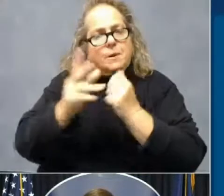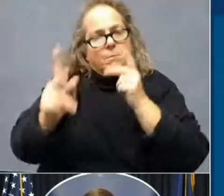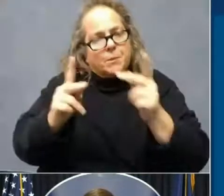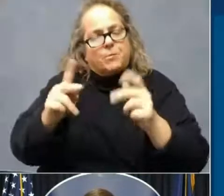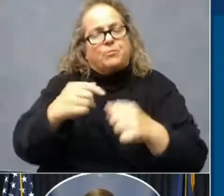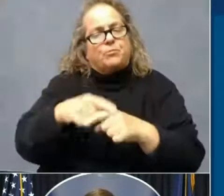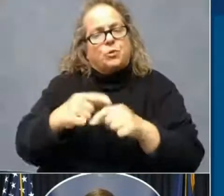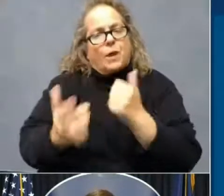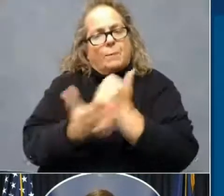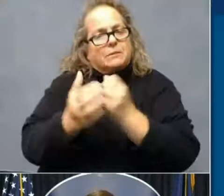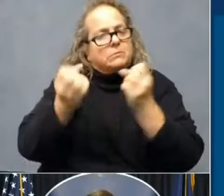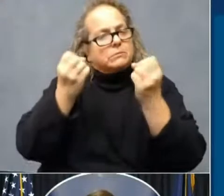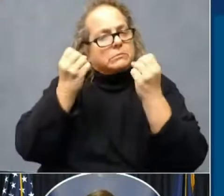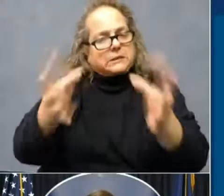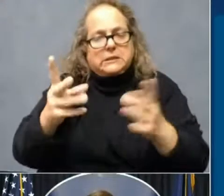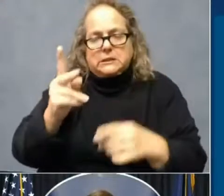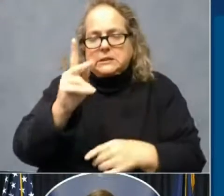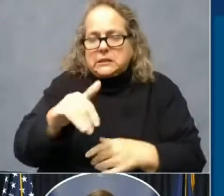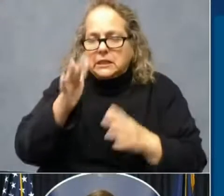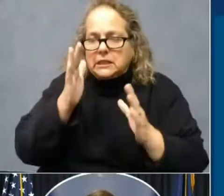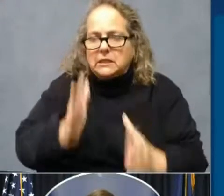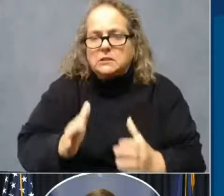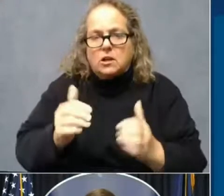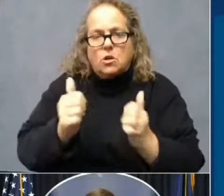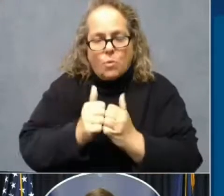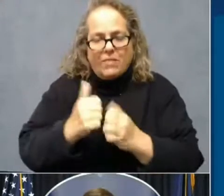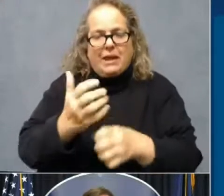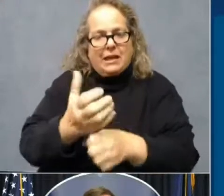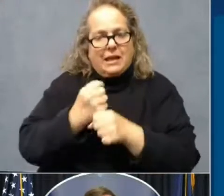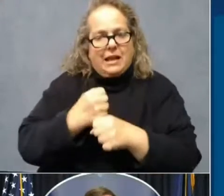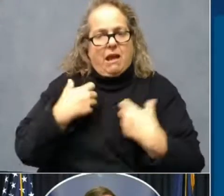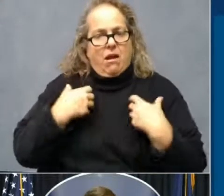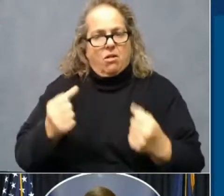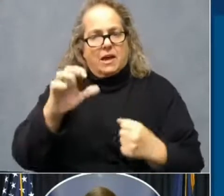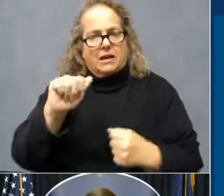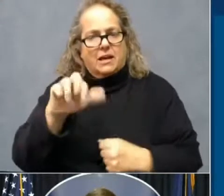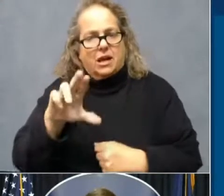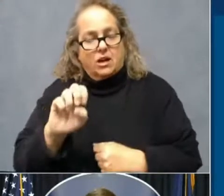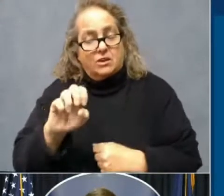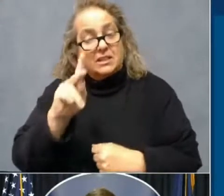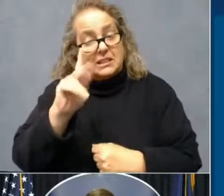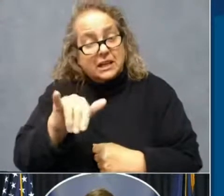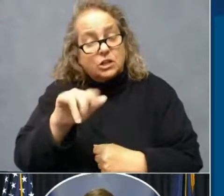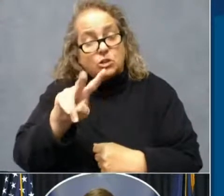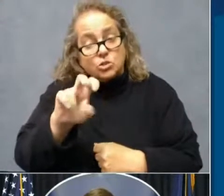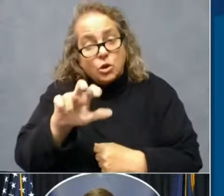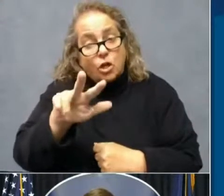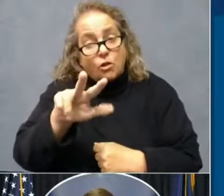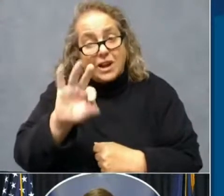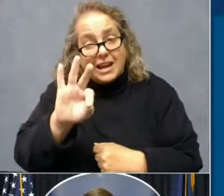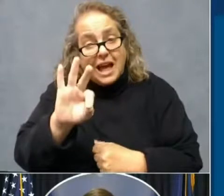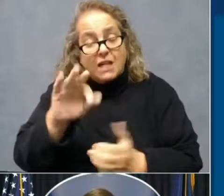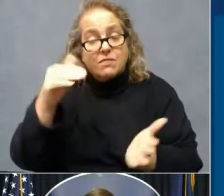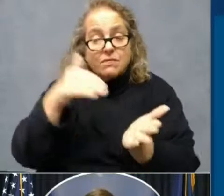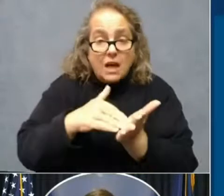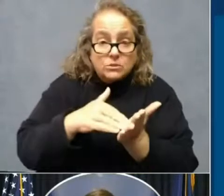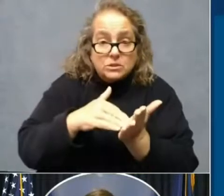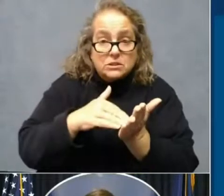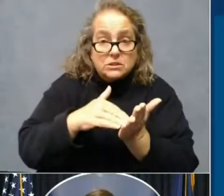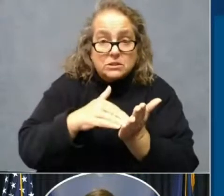with healthcare coverage. In Kentucky, 239,000 residents are currently